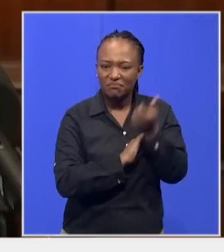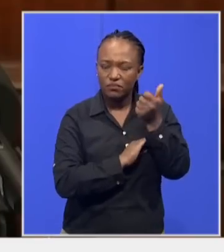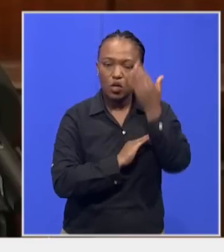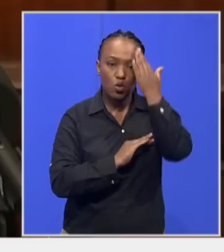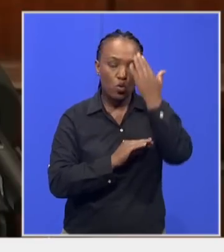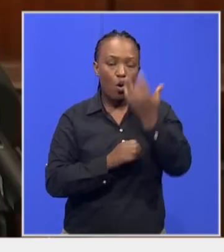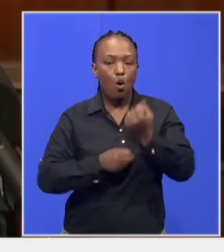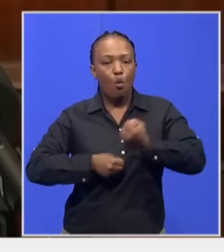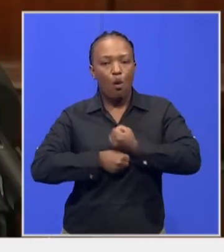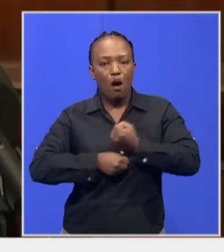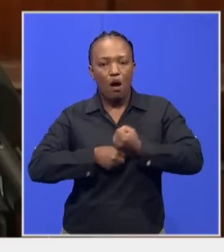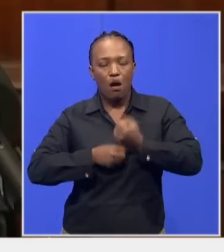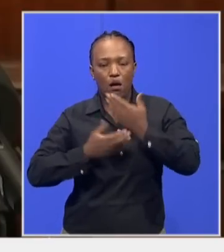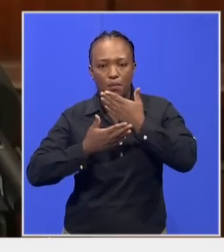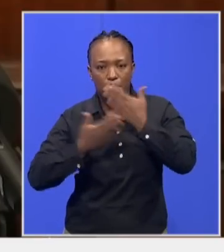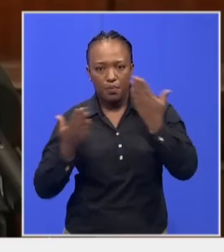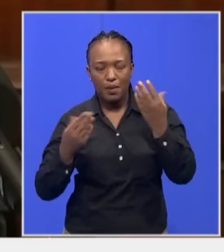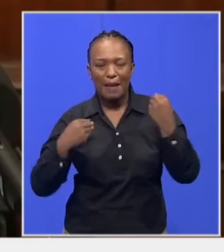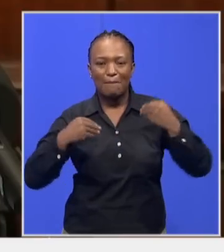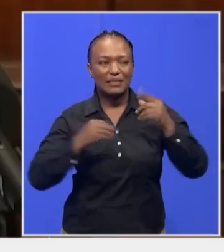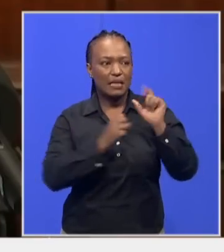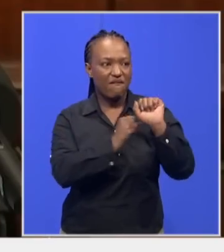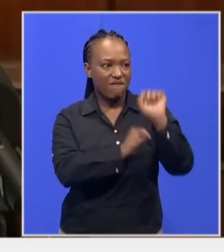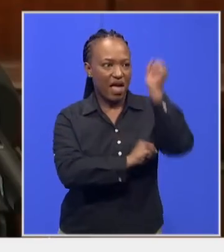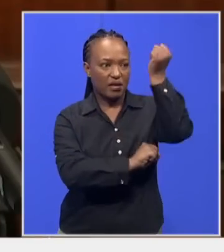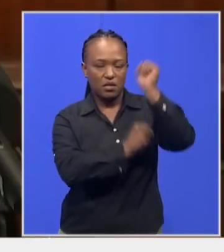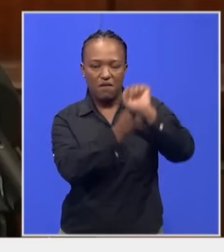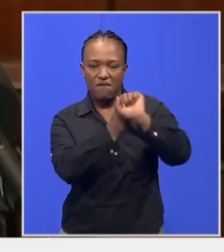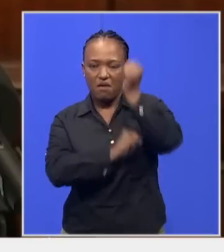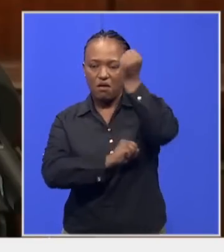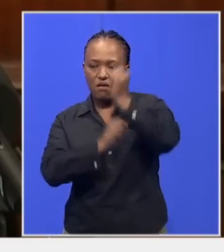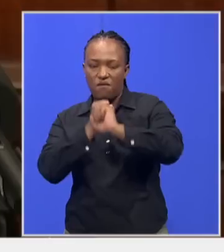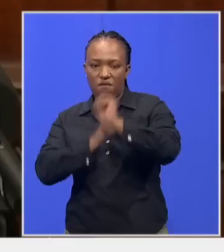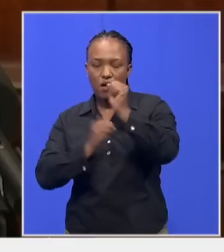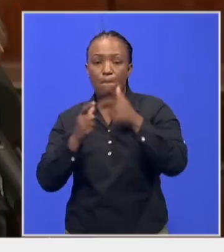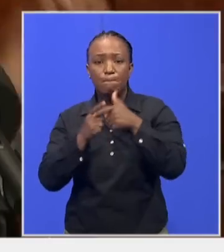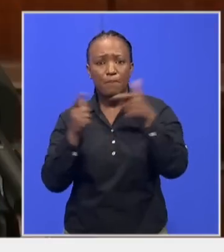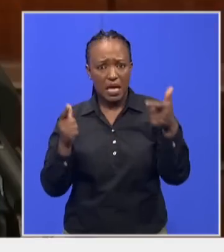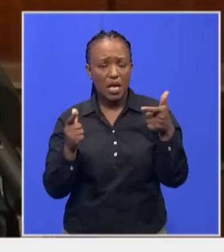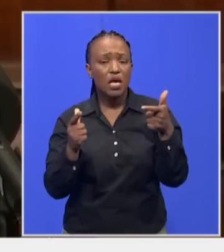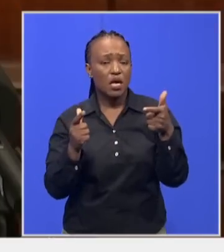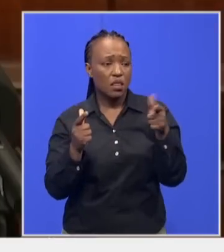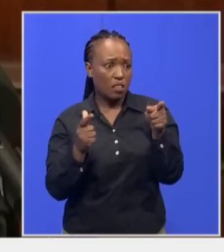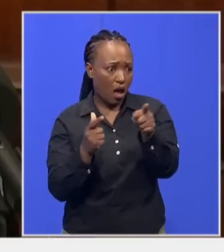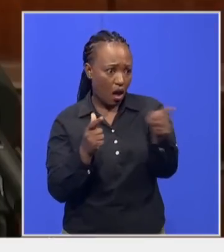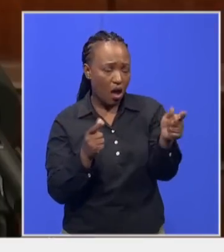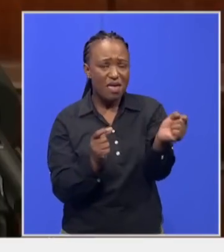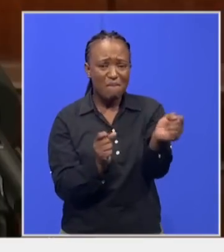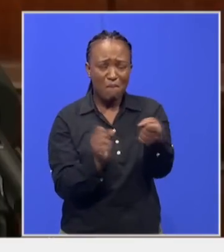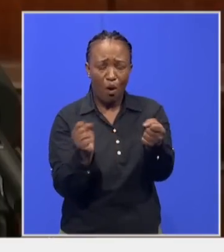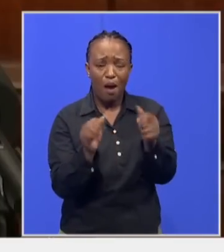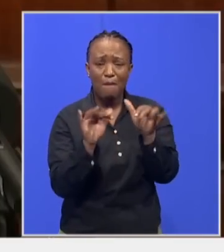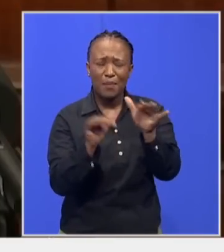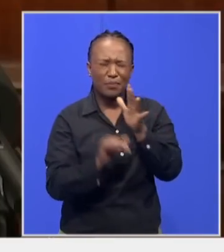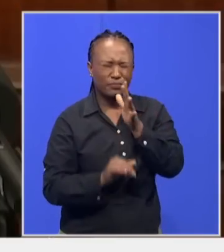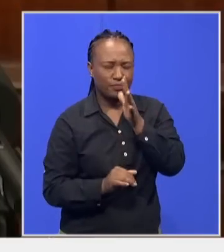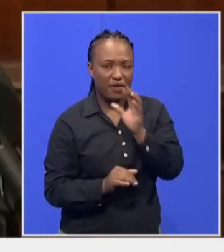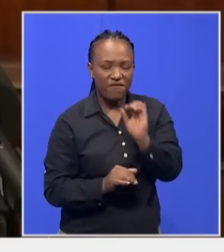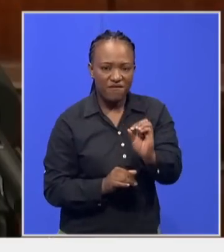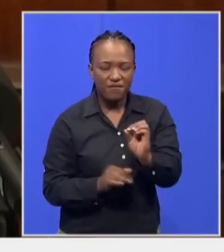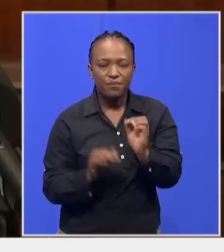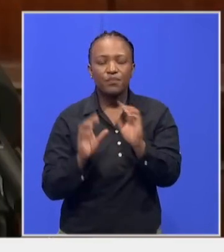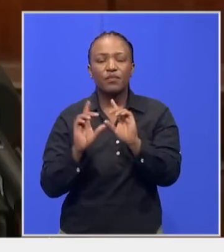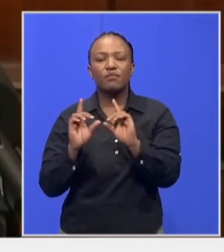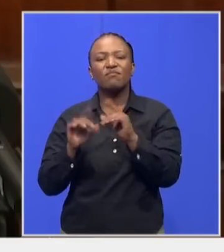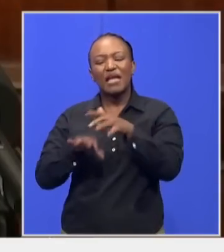to various industries that are major employers in this country. The agricultural sector, we met